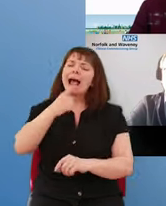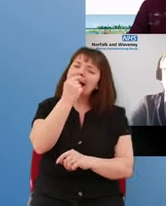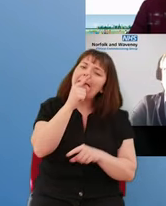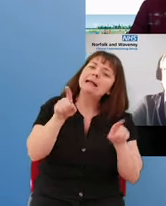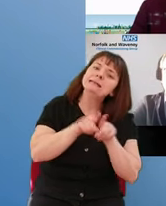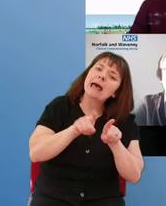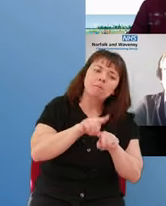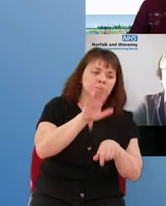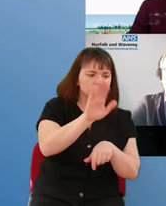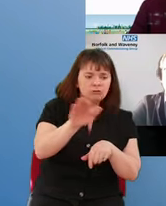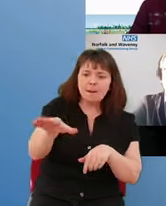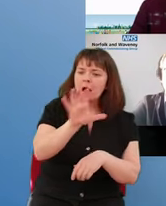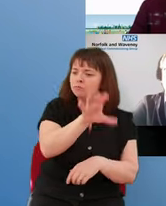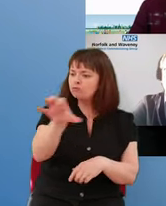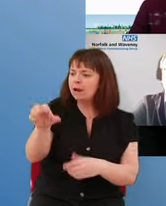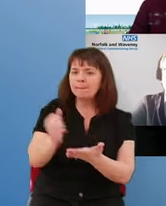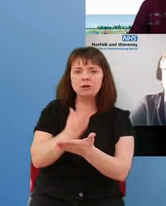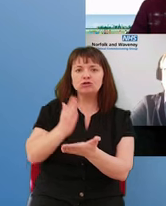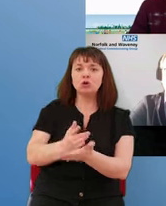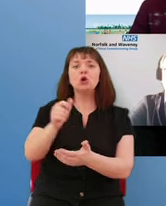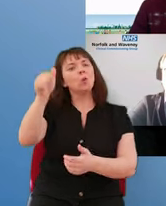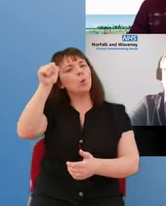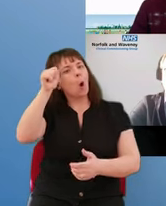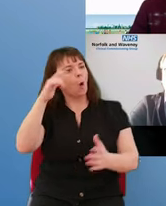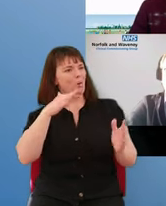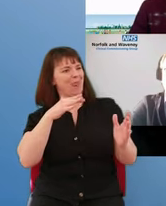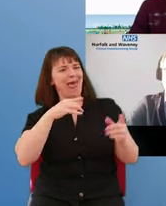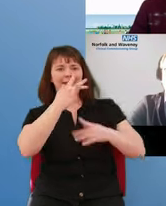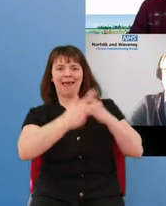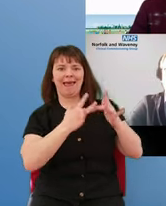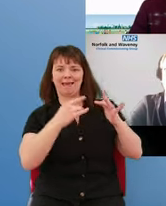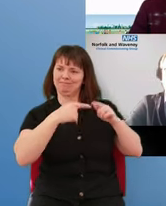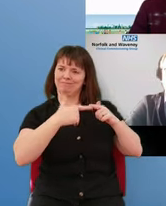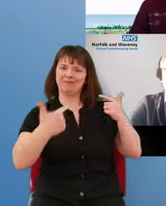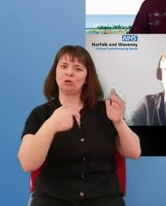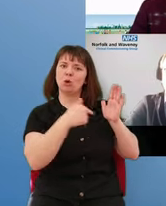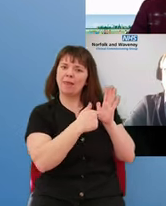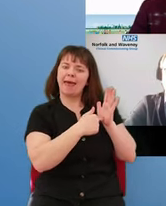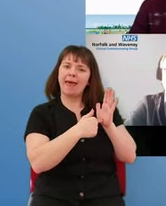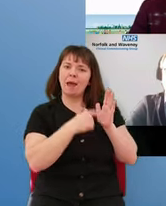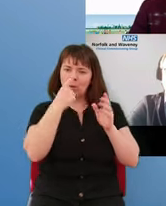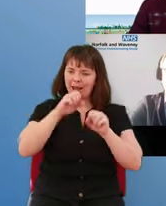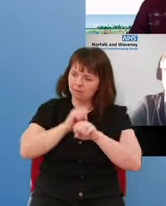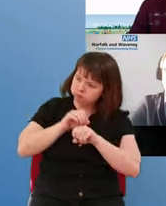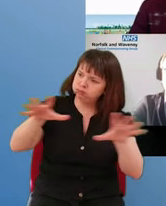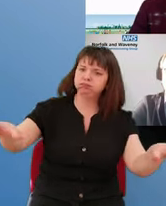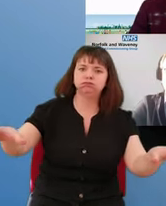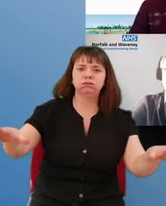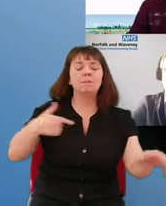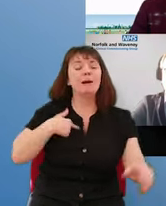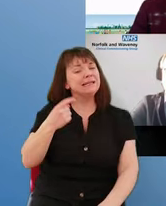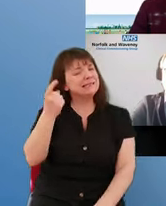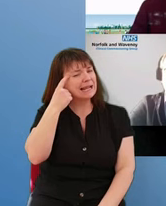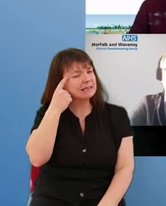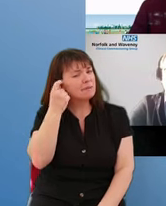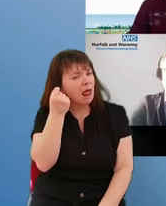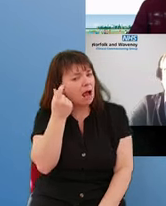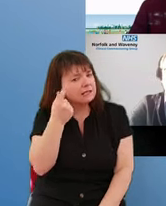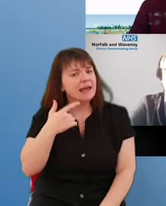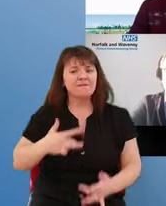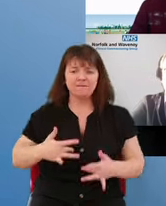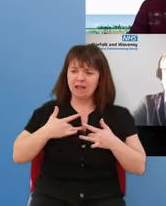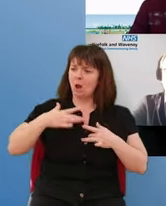really sensible idea to keep refreshing things like that, because certainly, you know, the guidance moves on